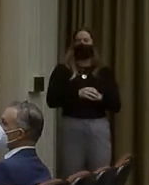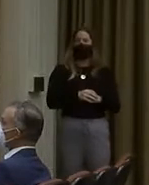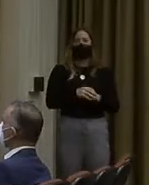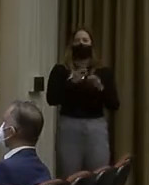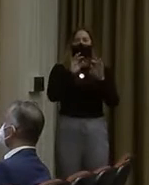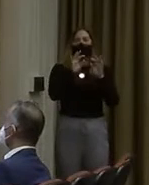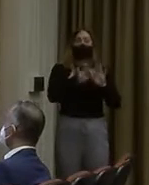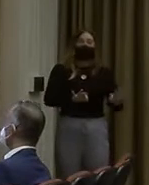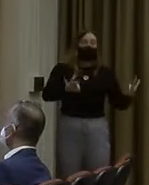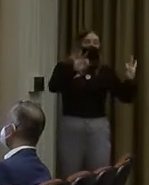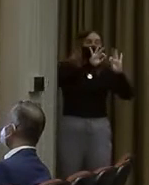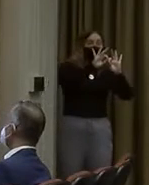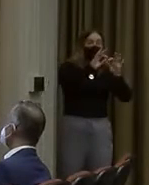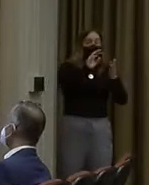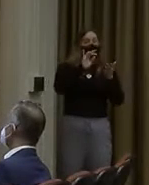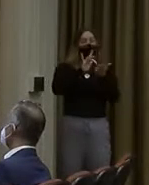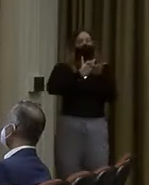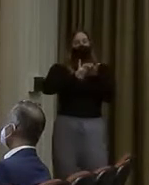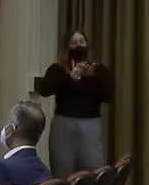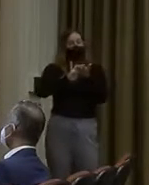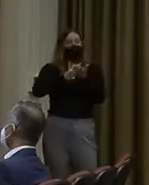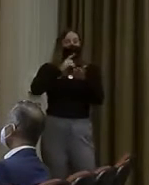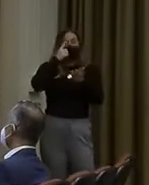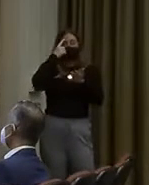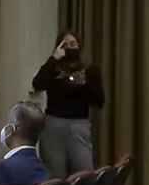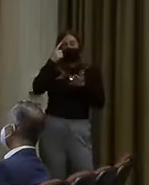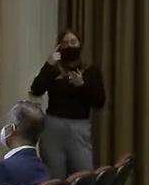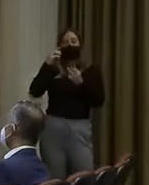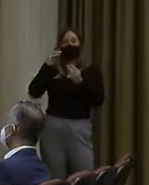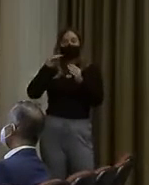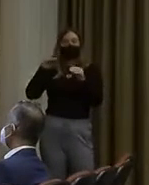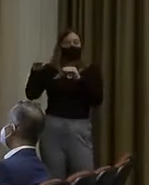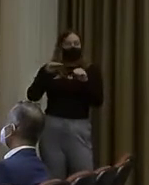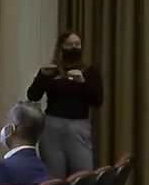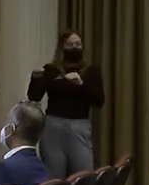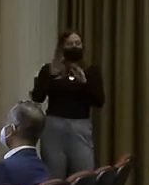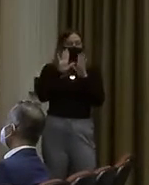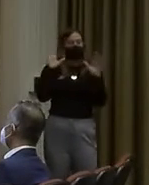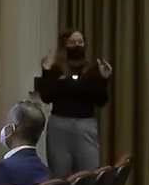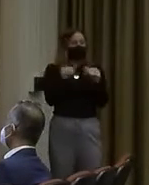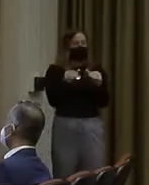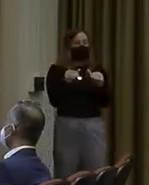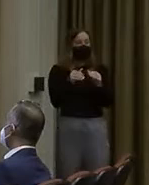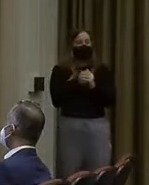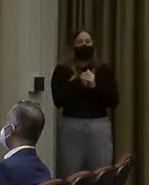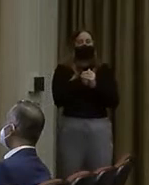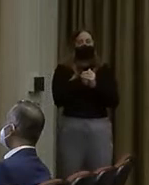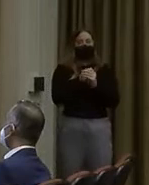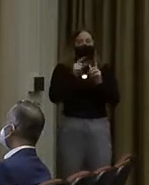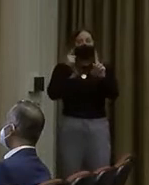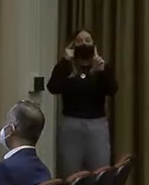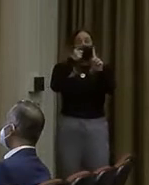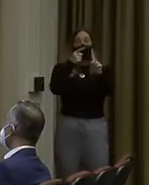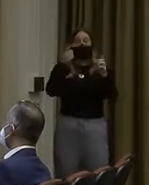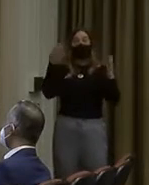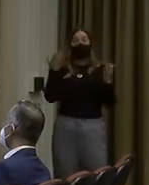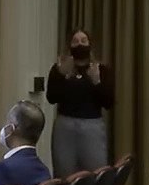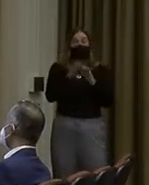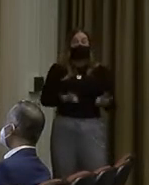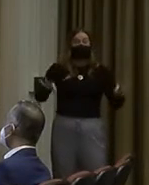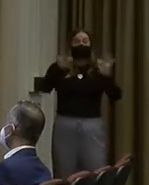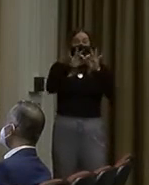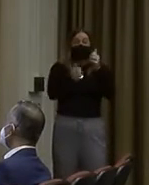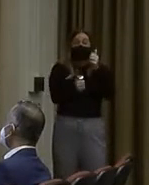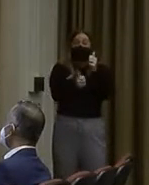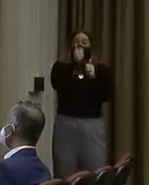matters, medication, mentation, and mobility, focusing always on the ultimate goal of making sure that what matters